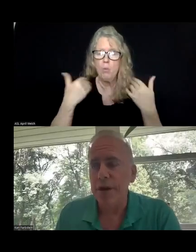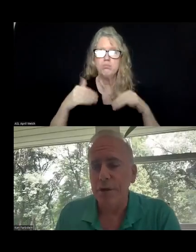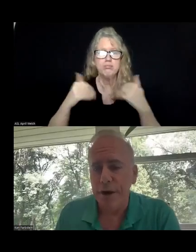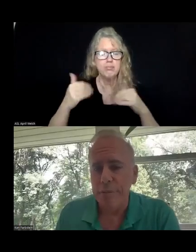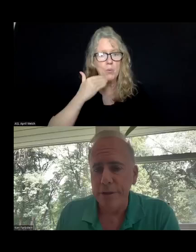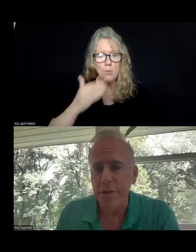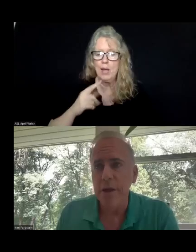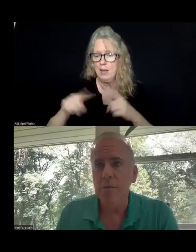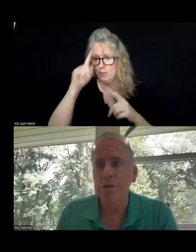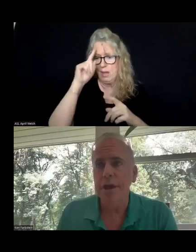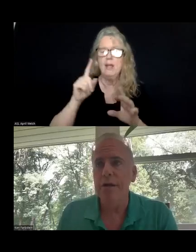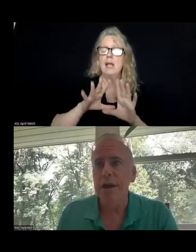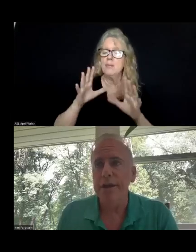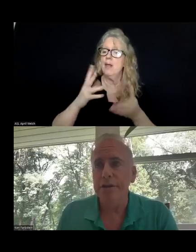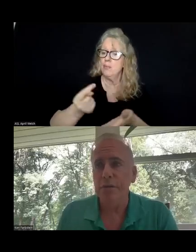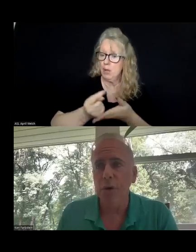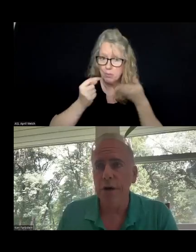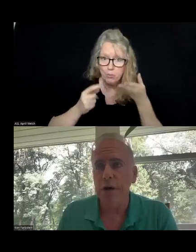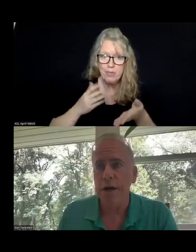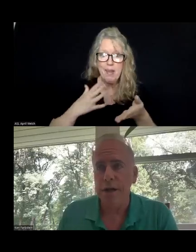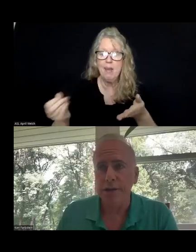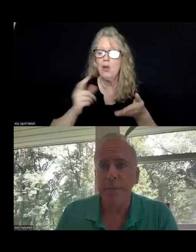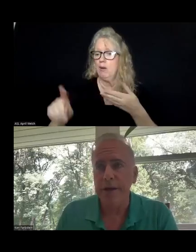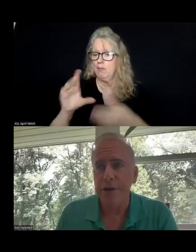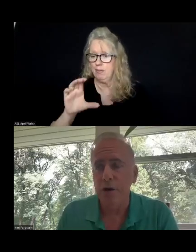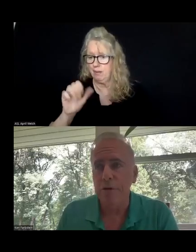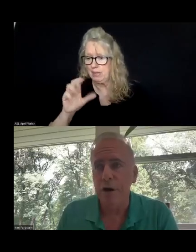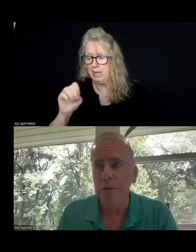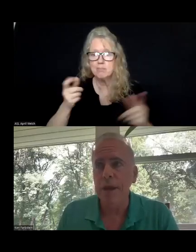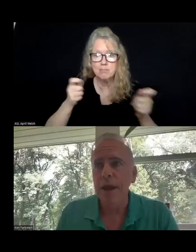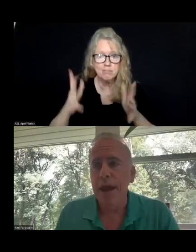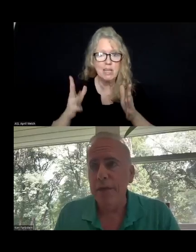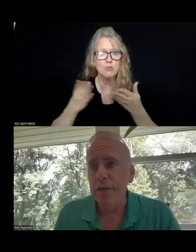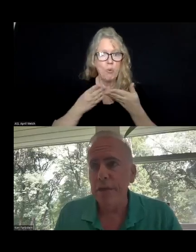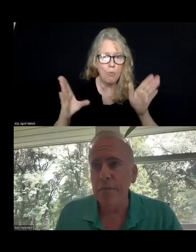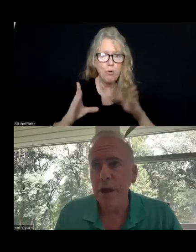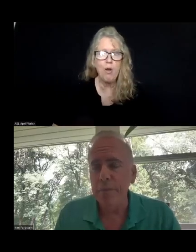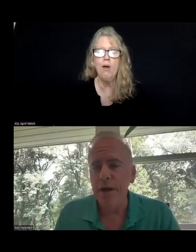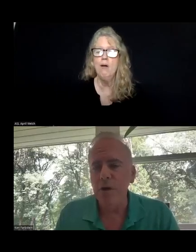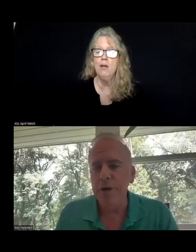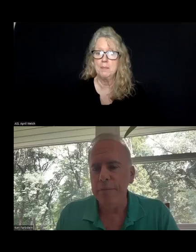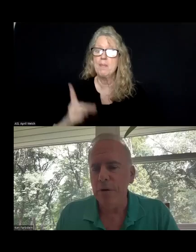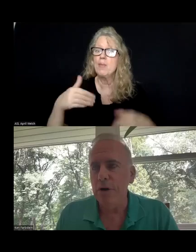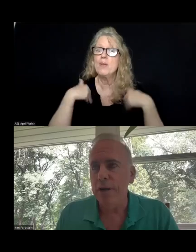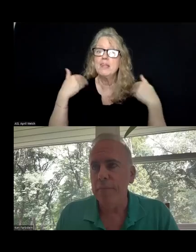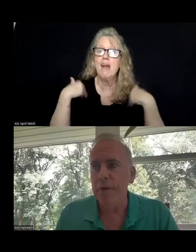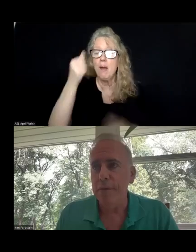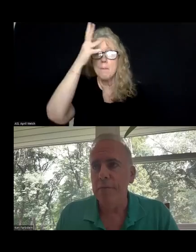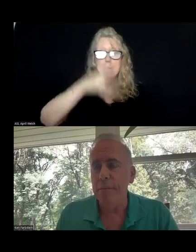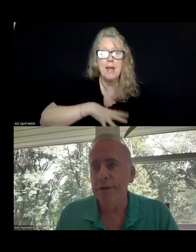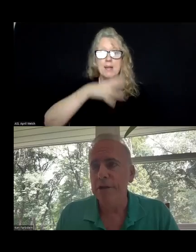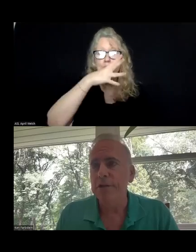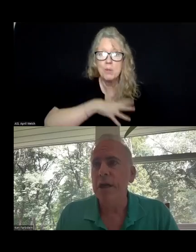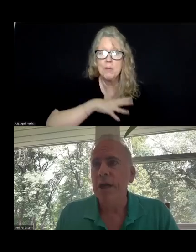The psychotherapist was there, a case worker, a case manager overall. And the young men and women in the program,